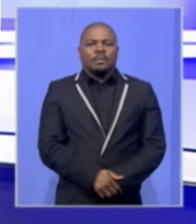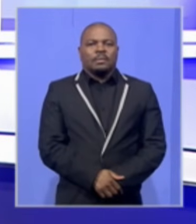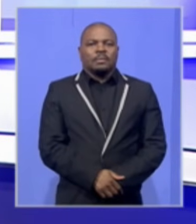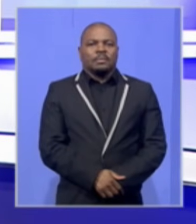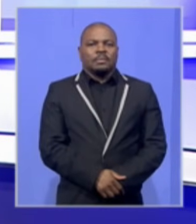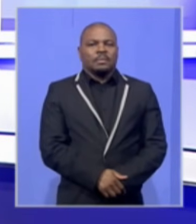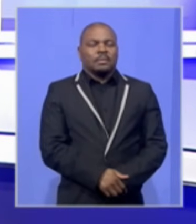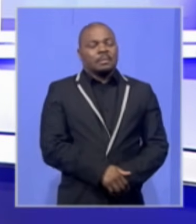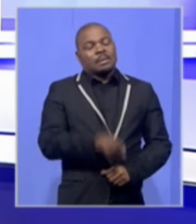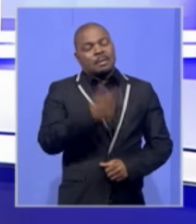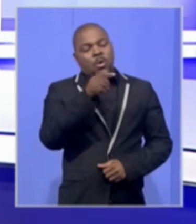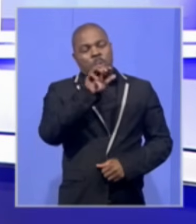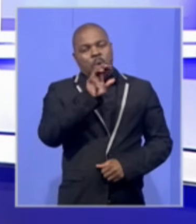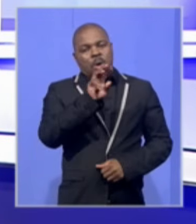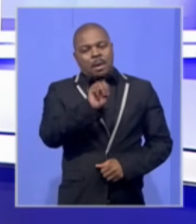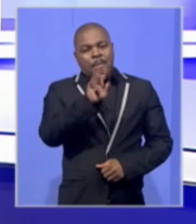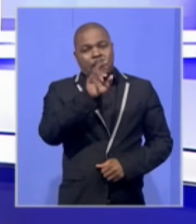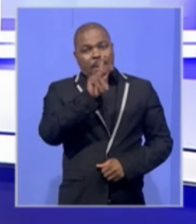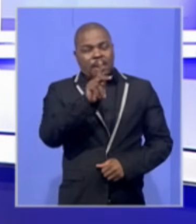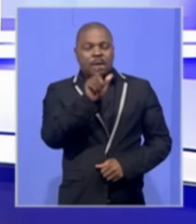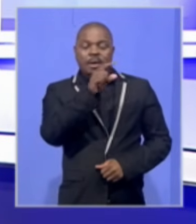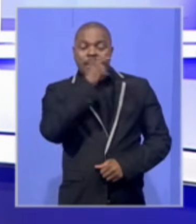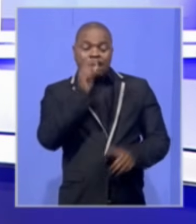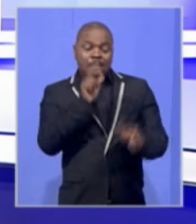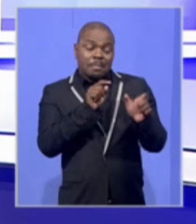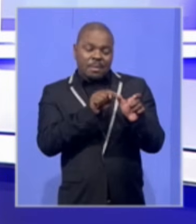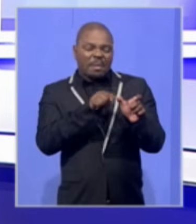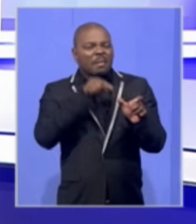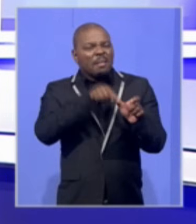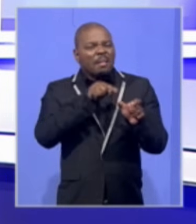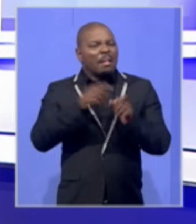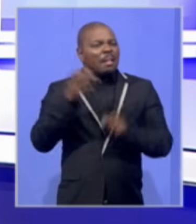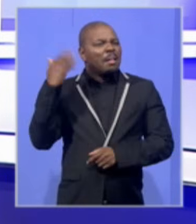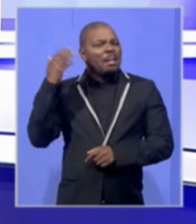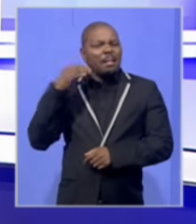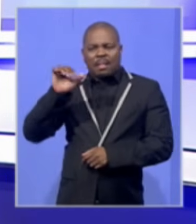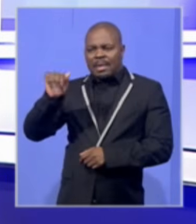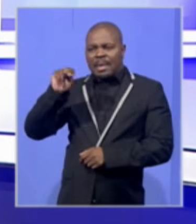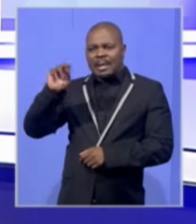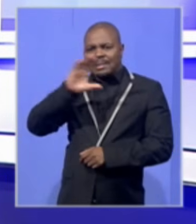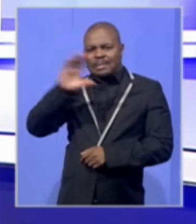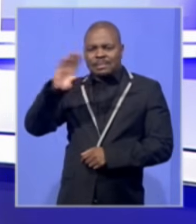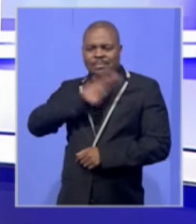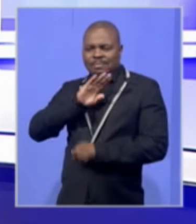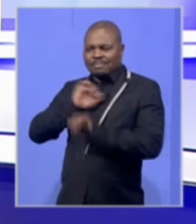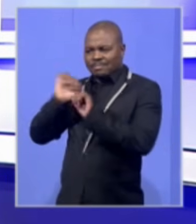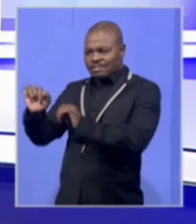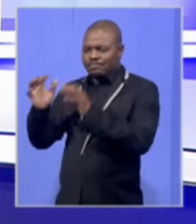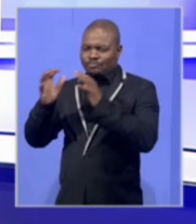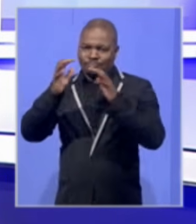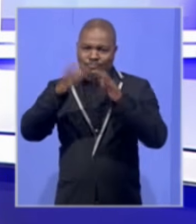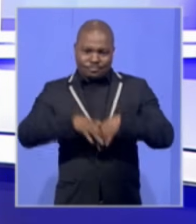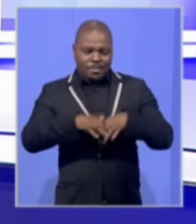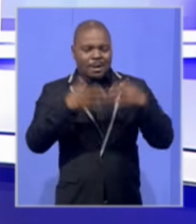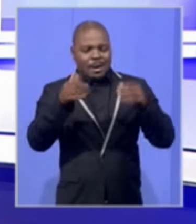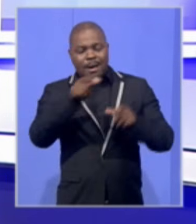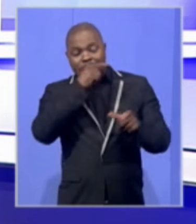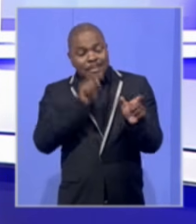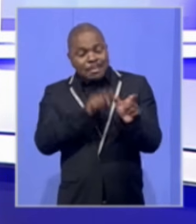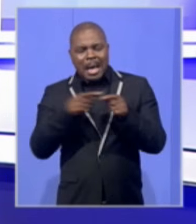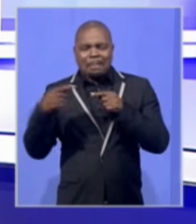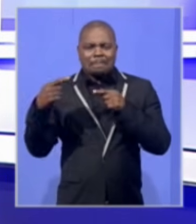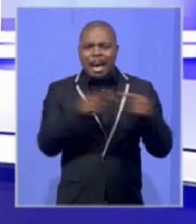Ntwa e ka ga leina la Umkhonto wesizwe e leng sesole sa maloba se se phatlaladitsweng ga jana sa ANC e tsweletse. Seno